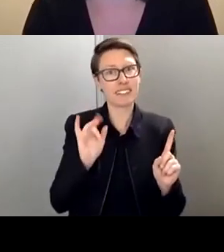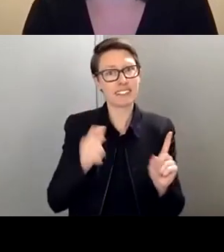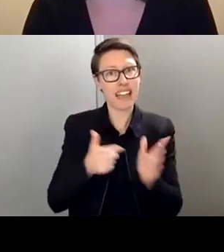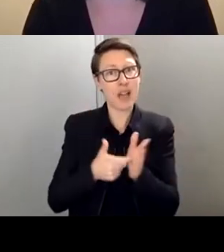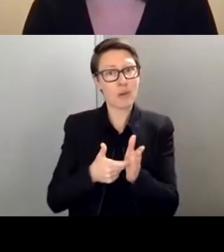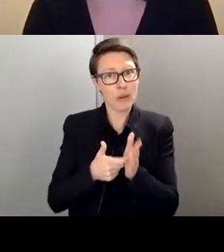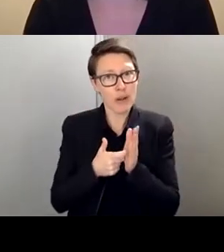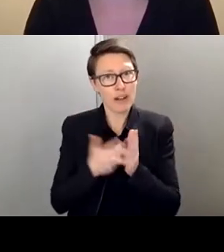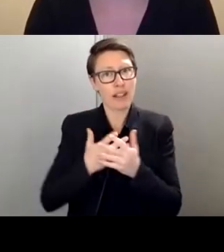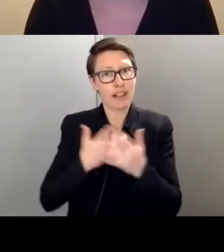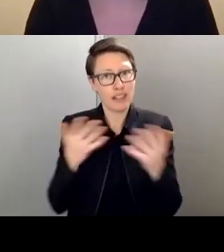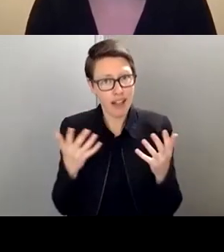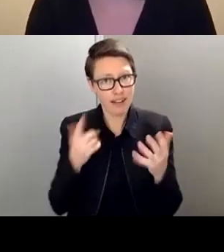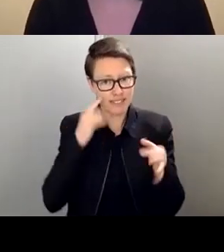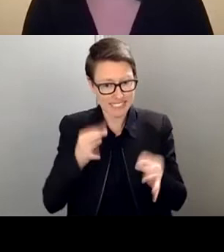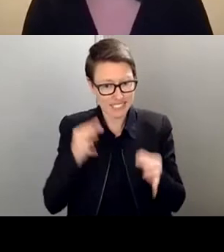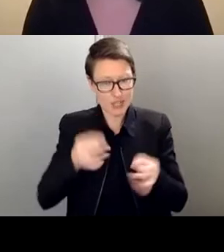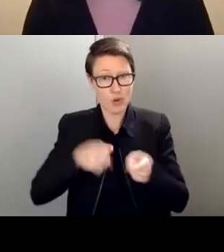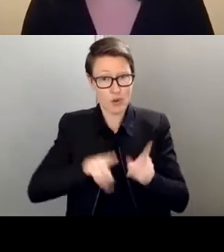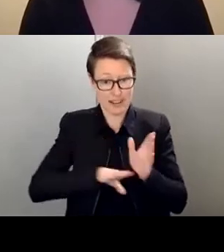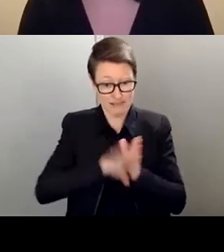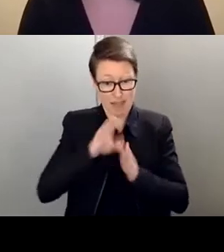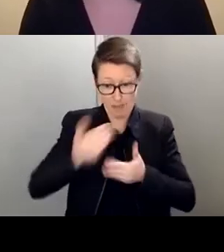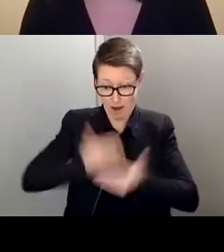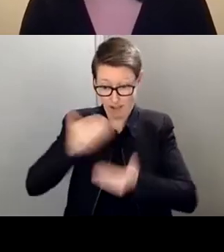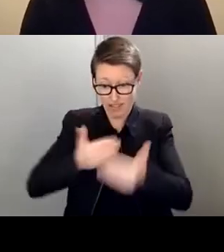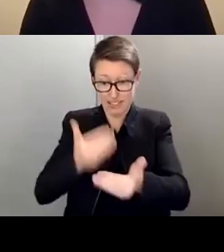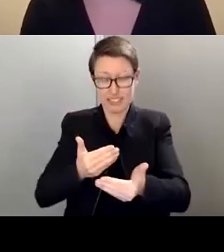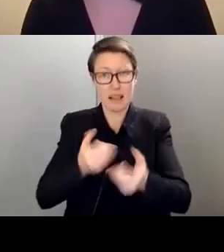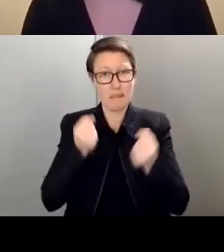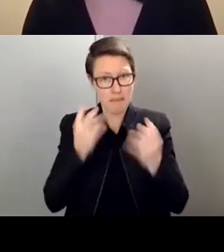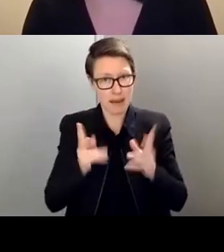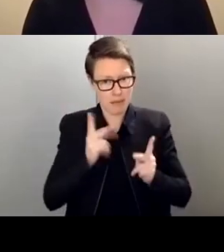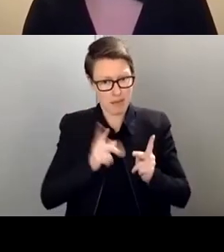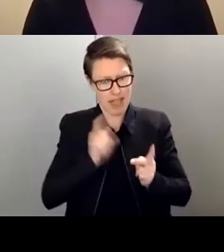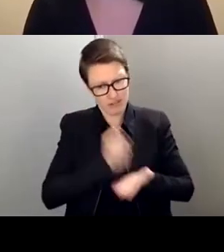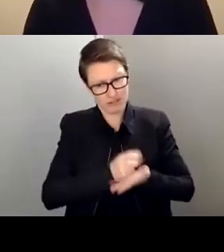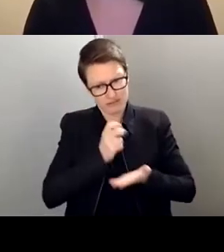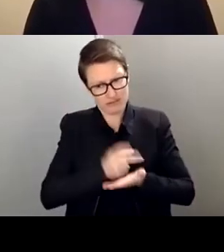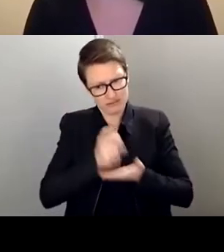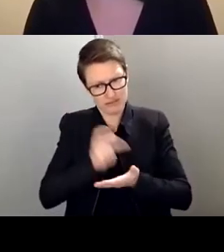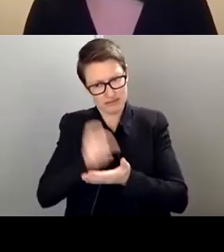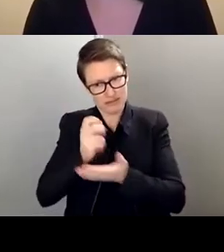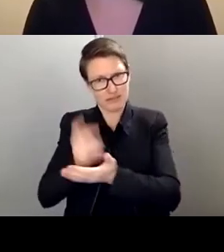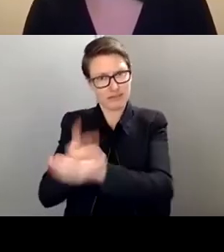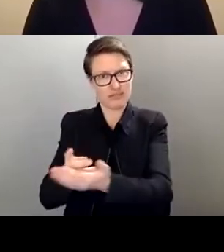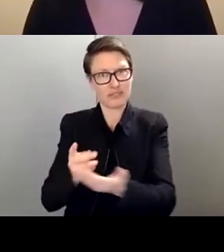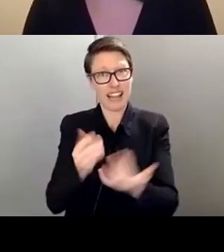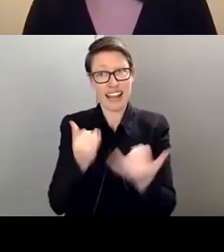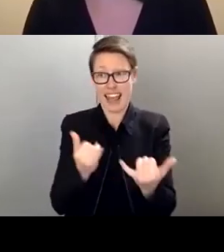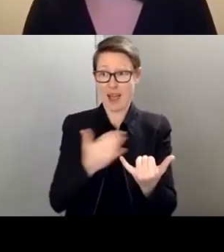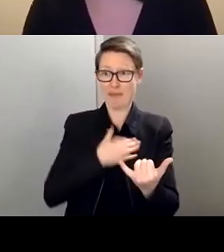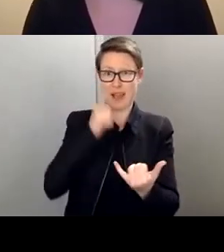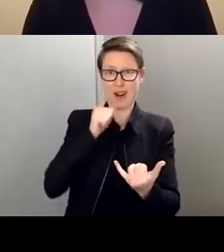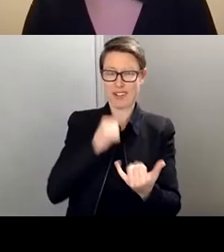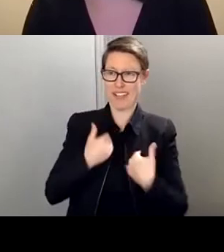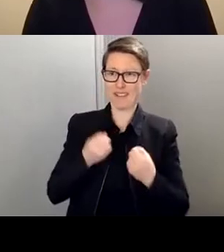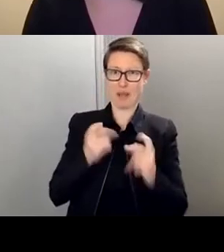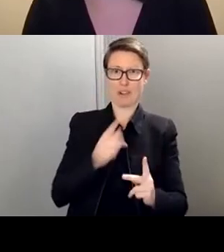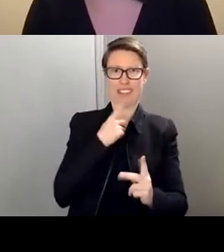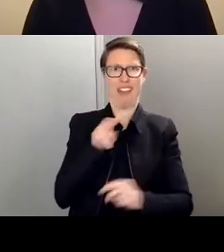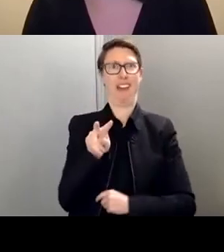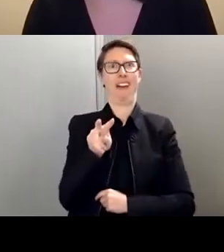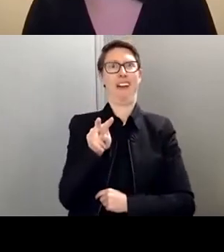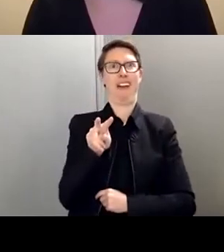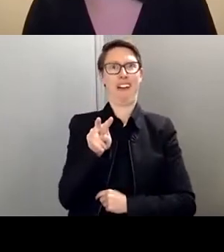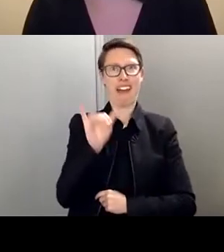to get to that point where my girls are like, I want to be that strong Latina. So I think to get to more